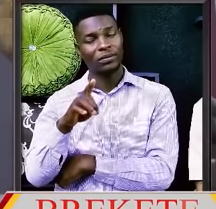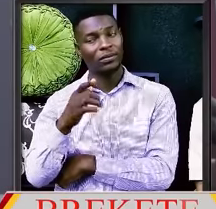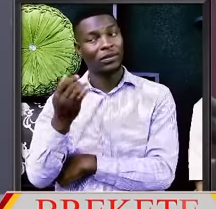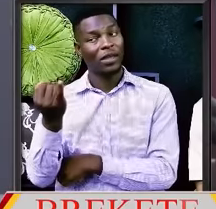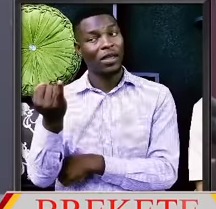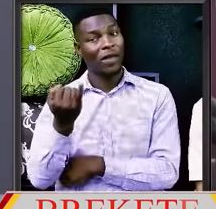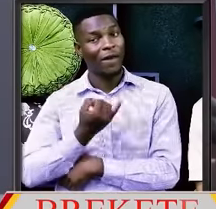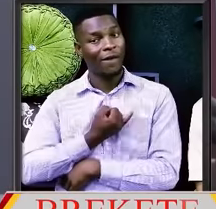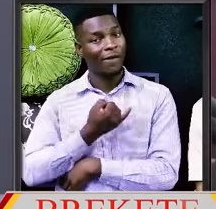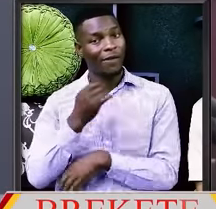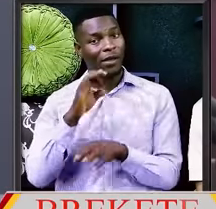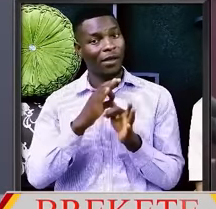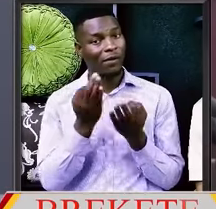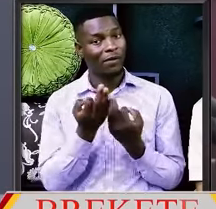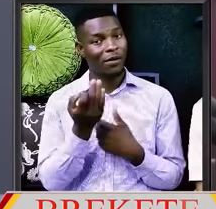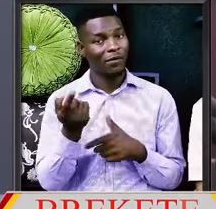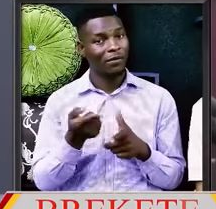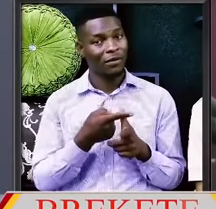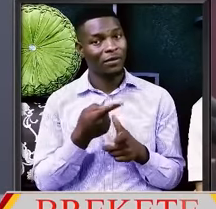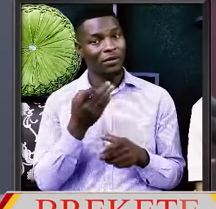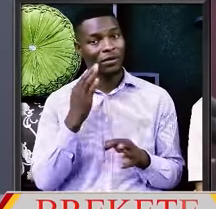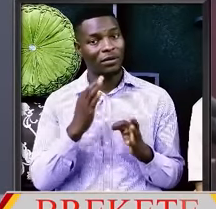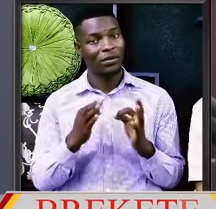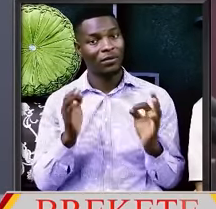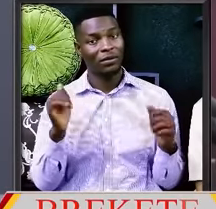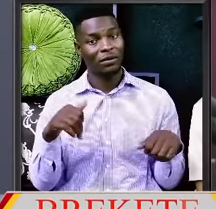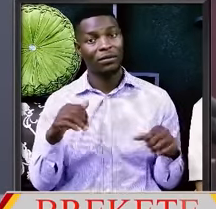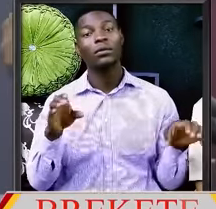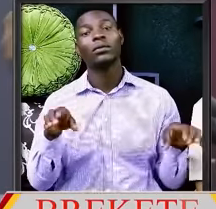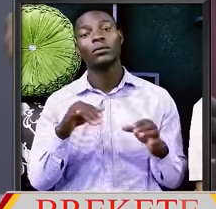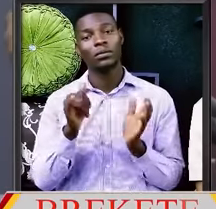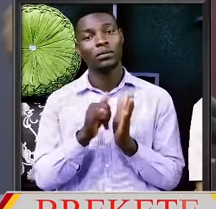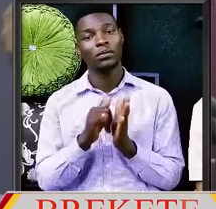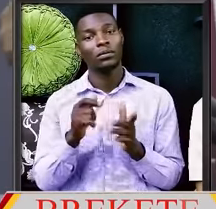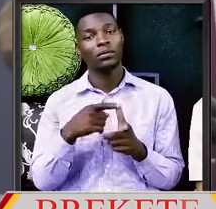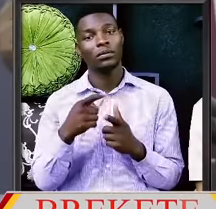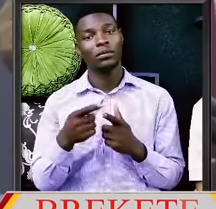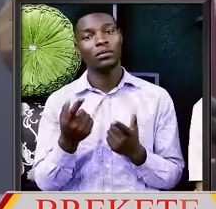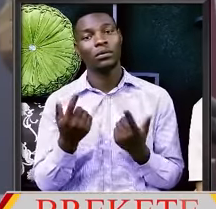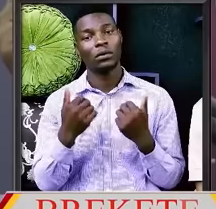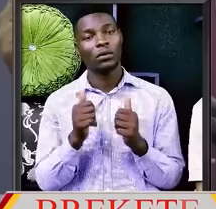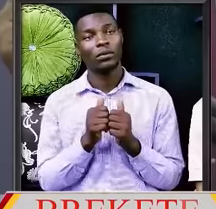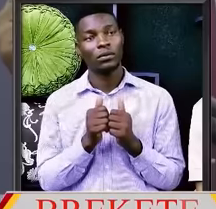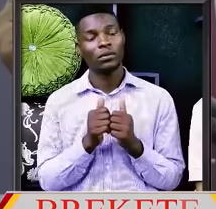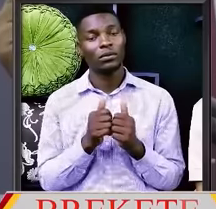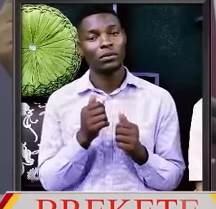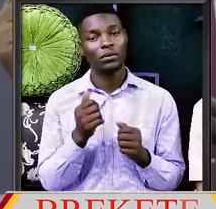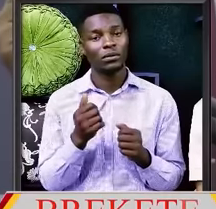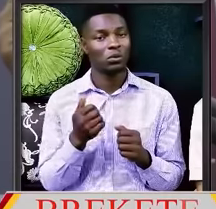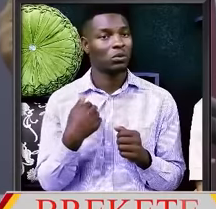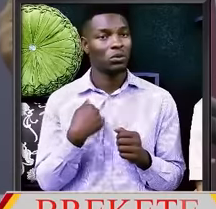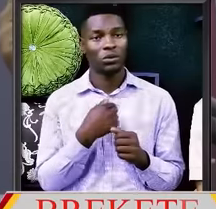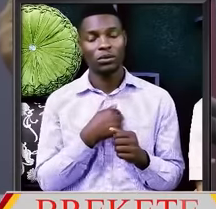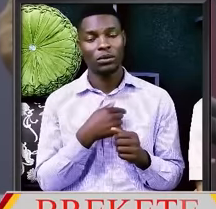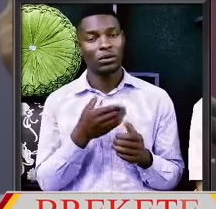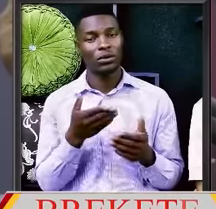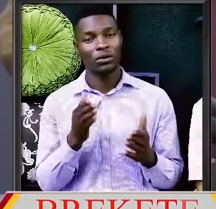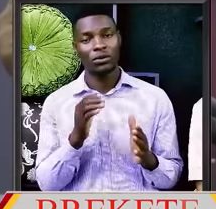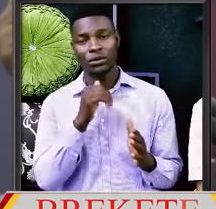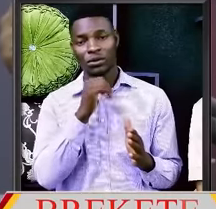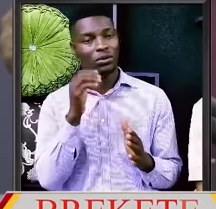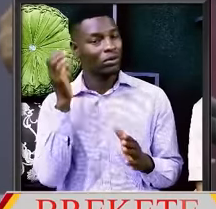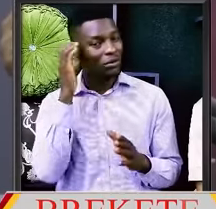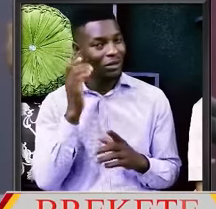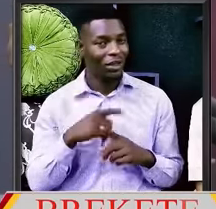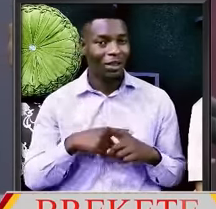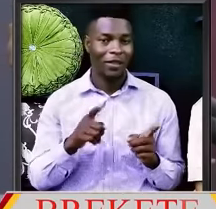first. If they're able to do that, then we can all come together and get this justice. There shouldn't be different versions.